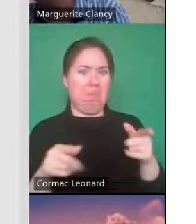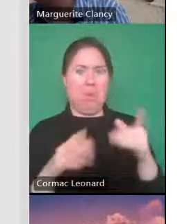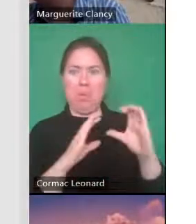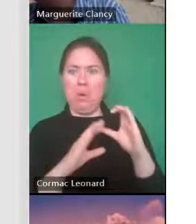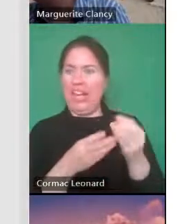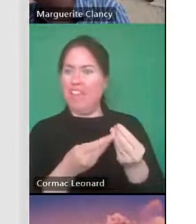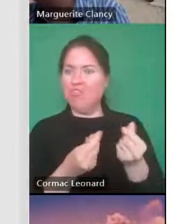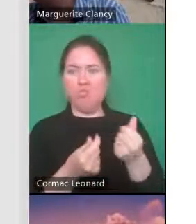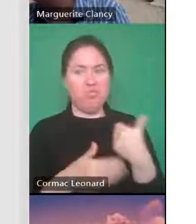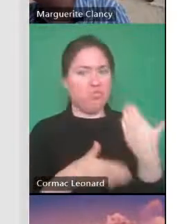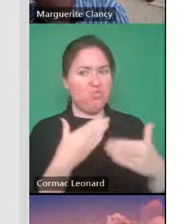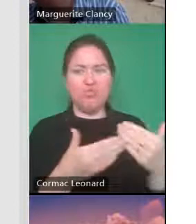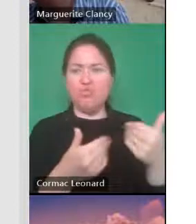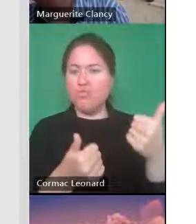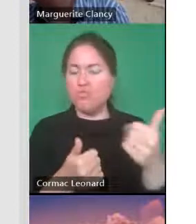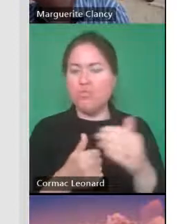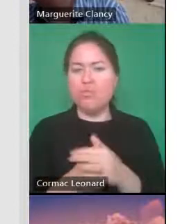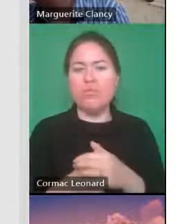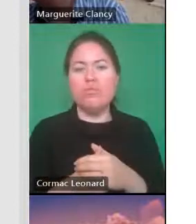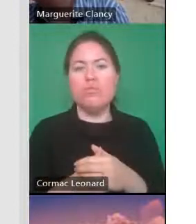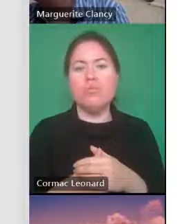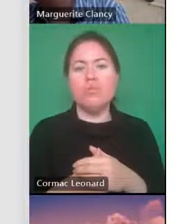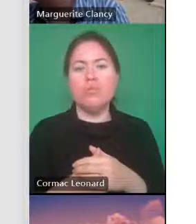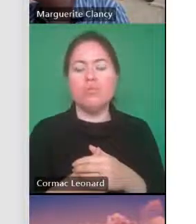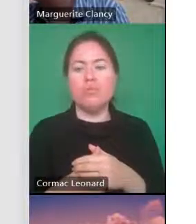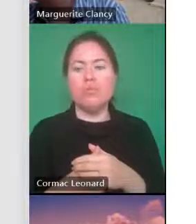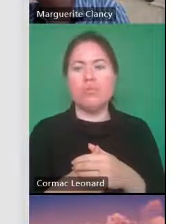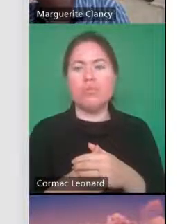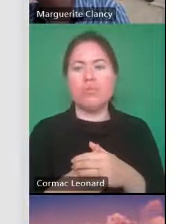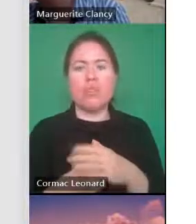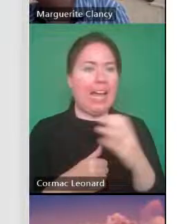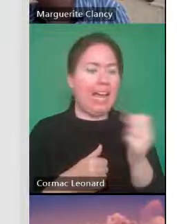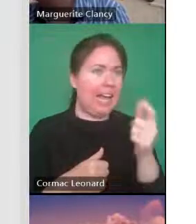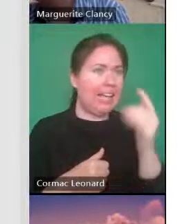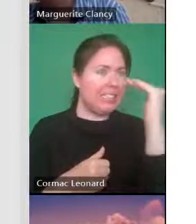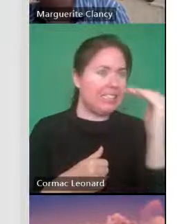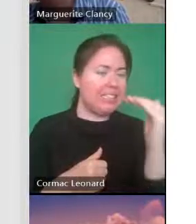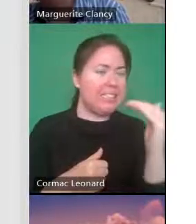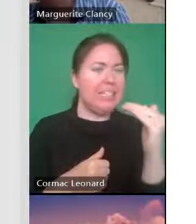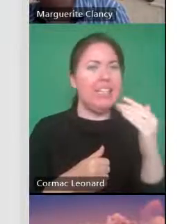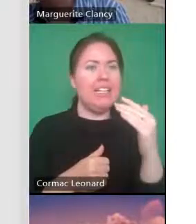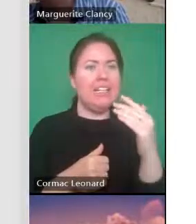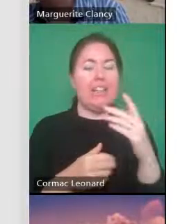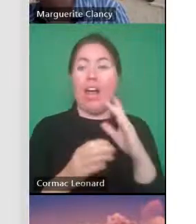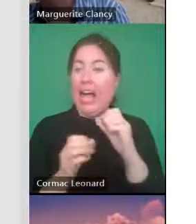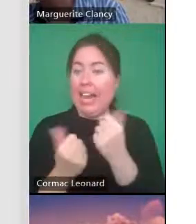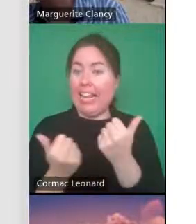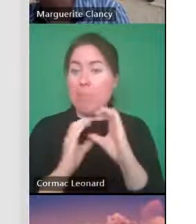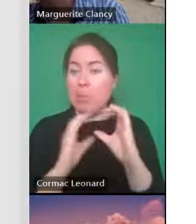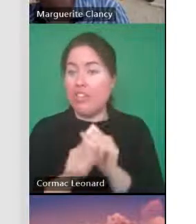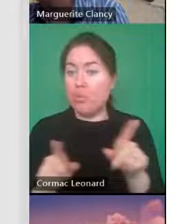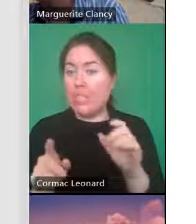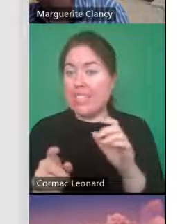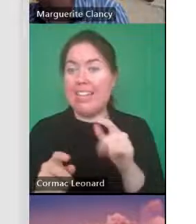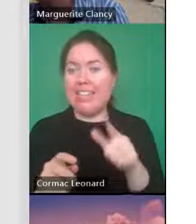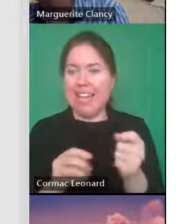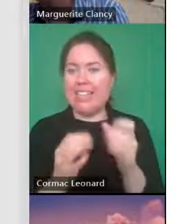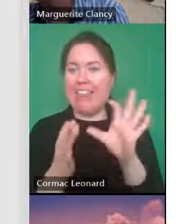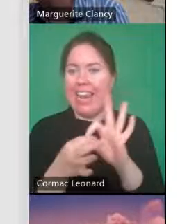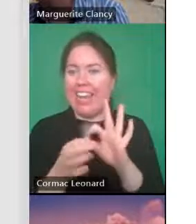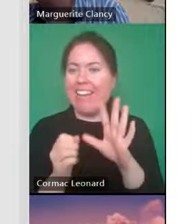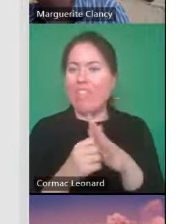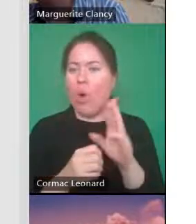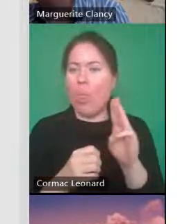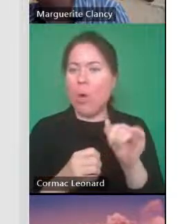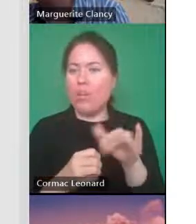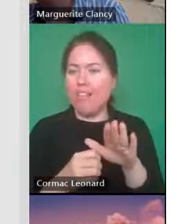communications all have the links with the details for the portal, and that's up on